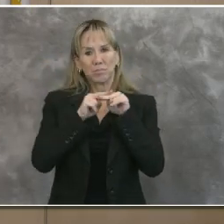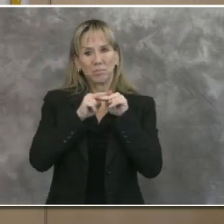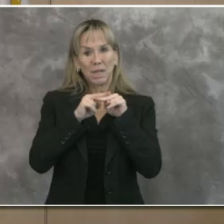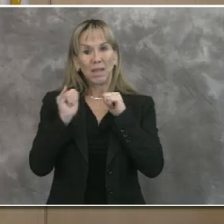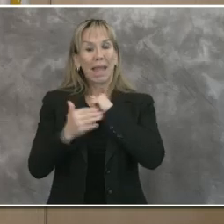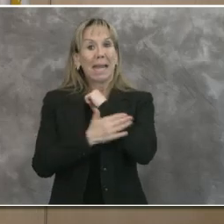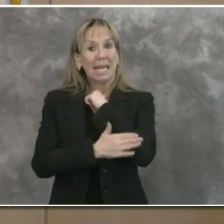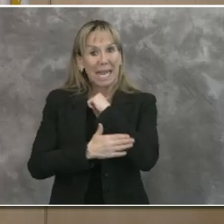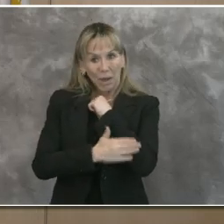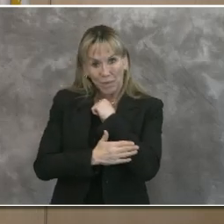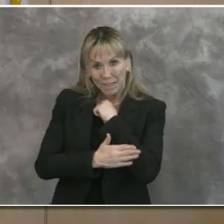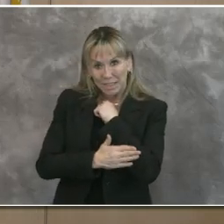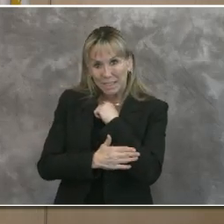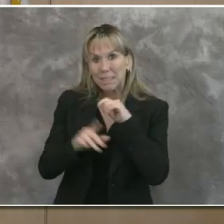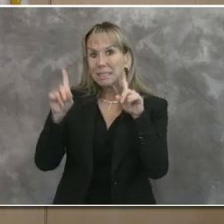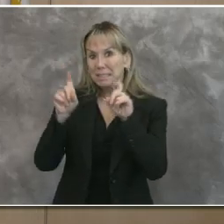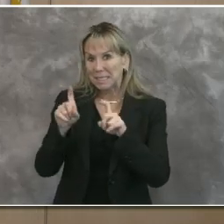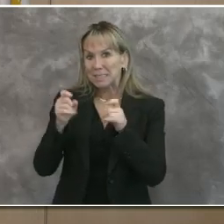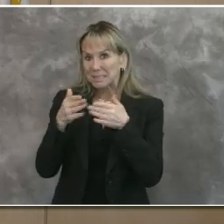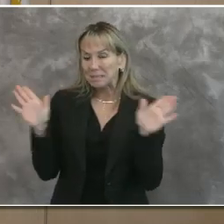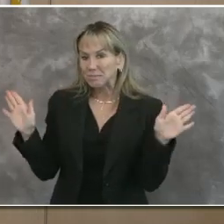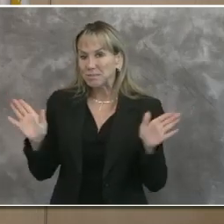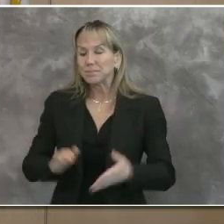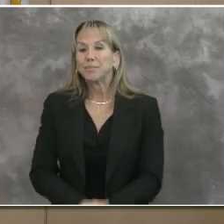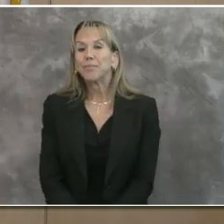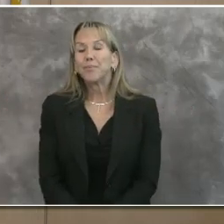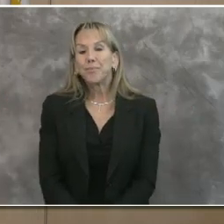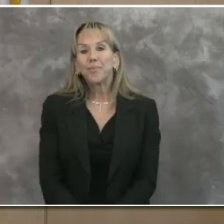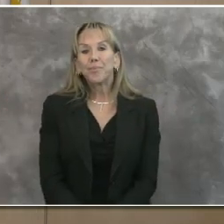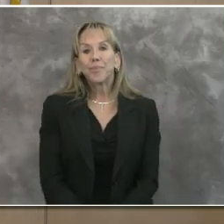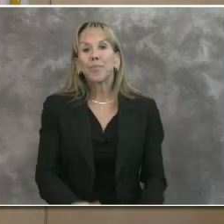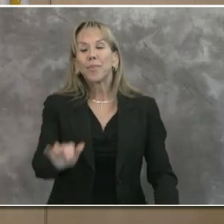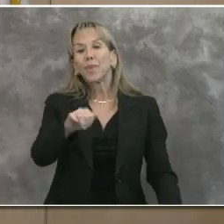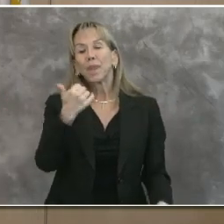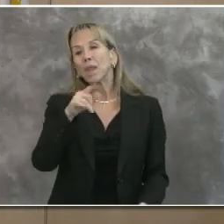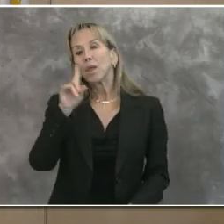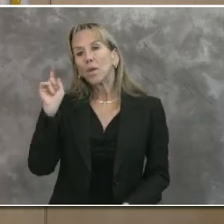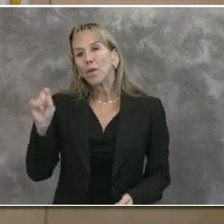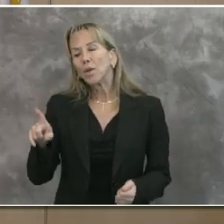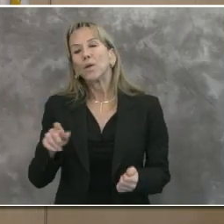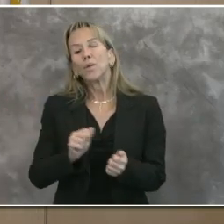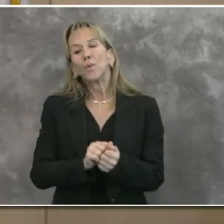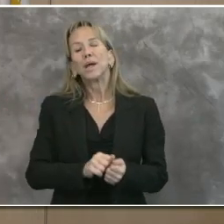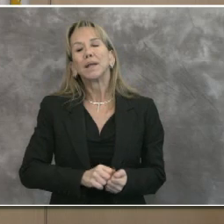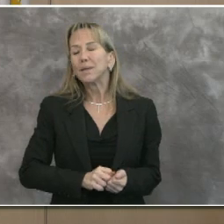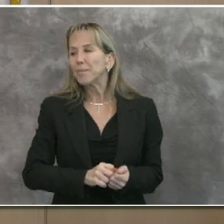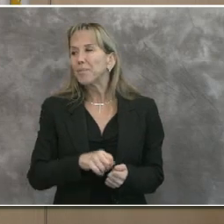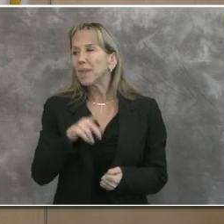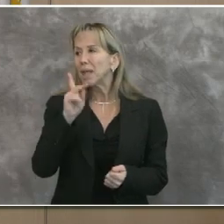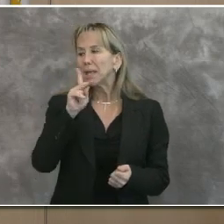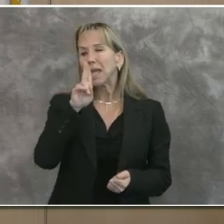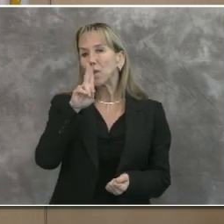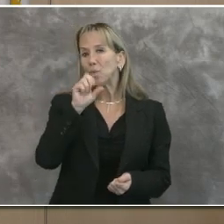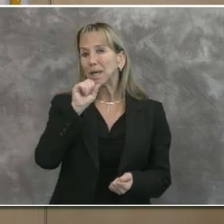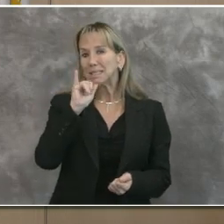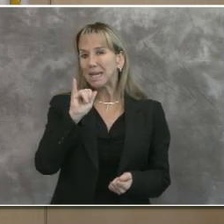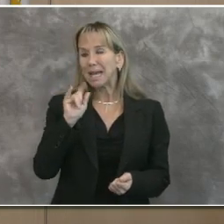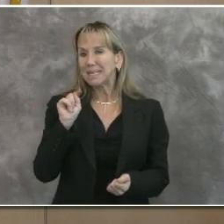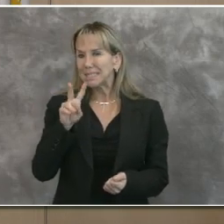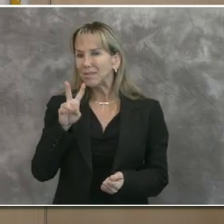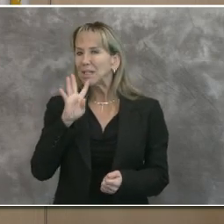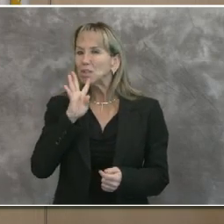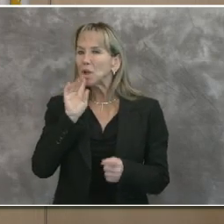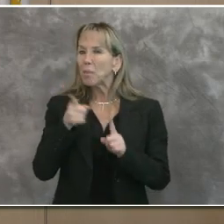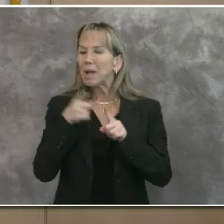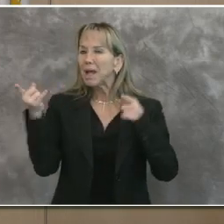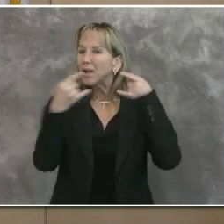of the overall testing strategy. I have a question from Sasha Fu with KUSI TV regarding the face coverings,